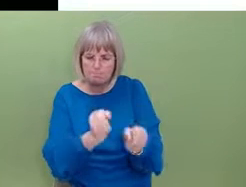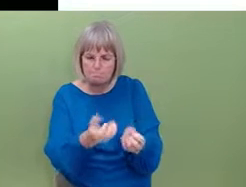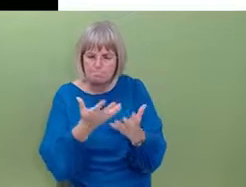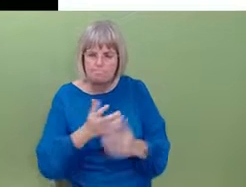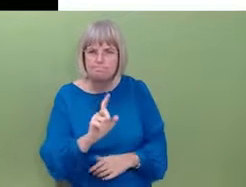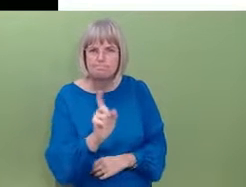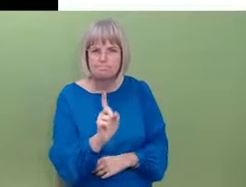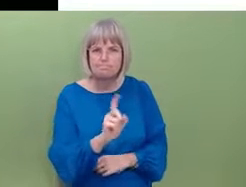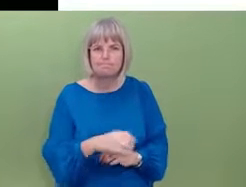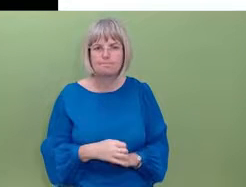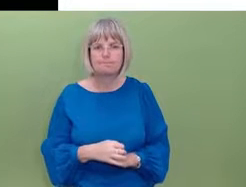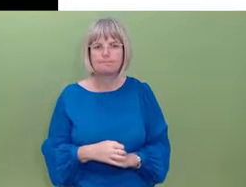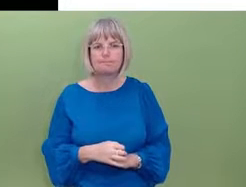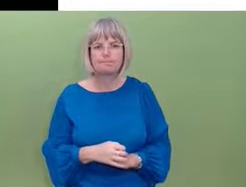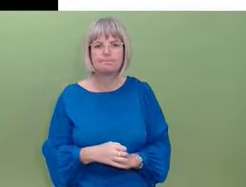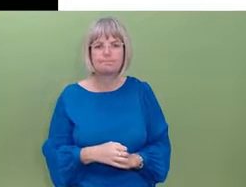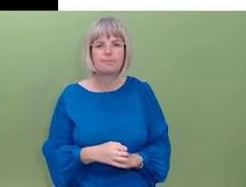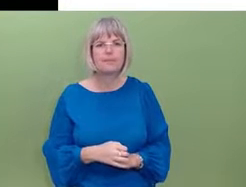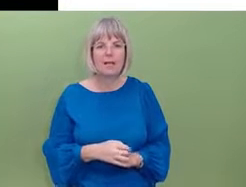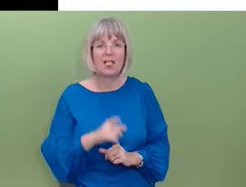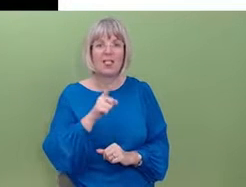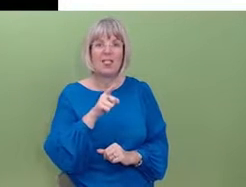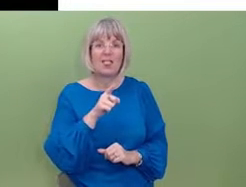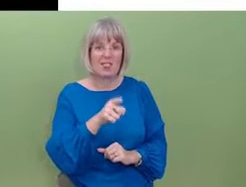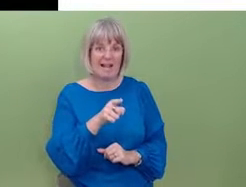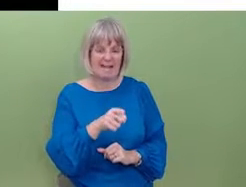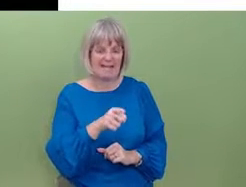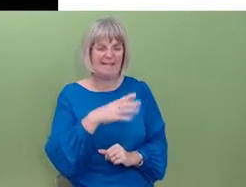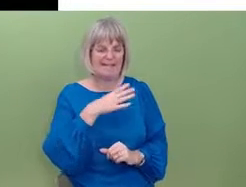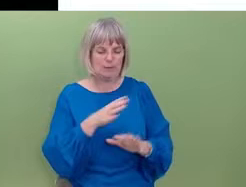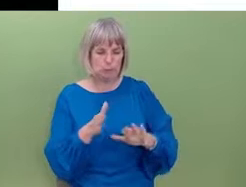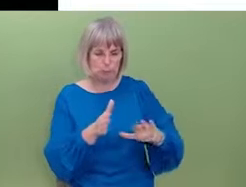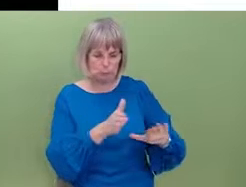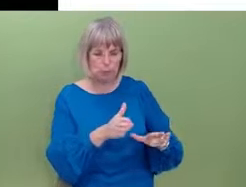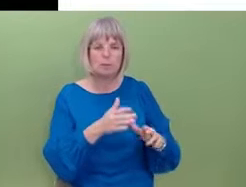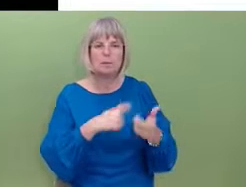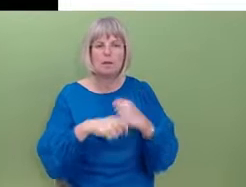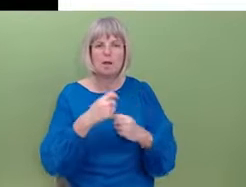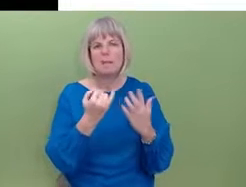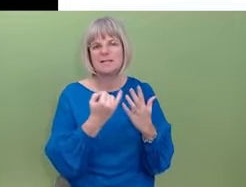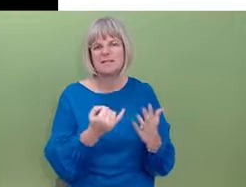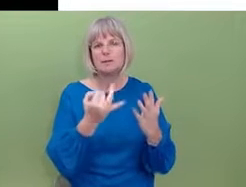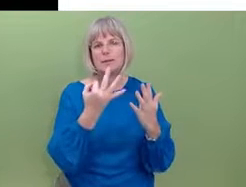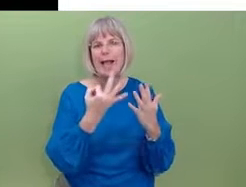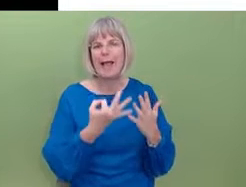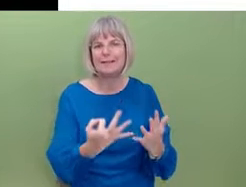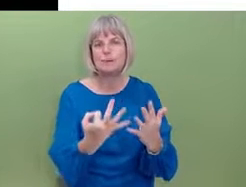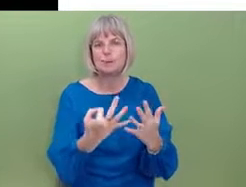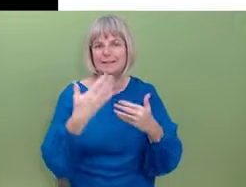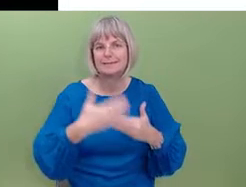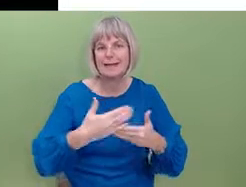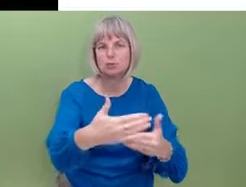3 elements, we can then move towards a 6 to 8 week treatment session, which could be behavioural